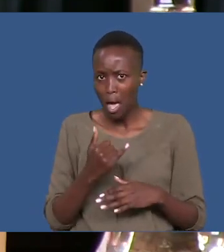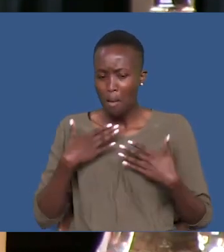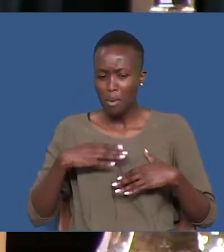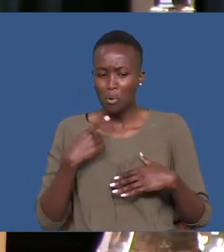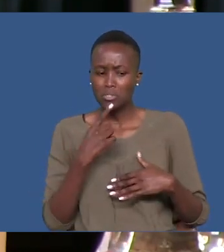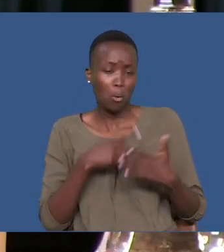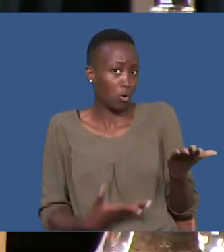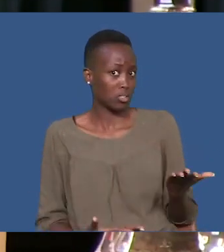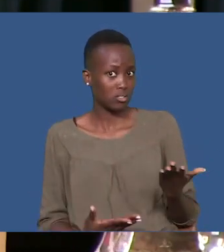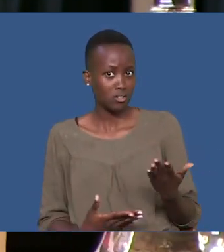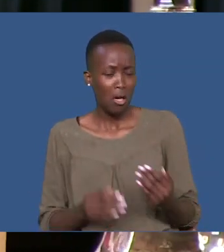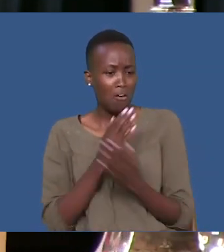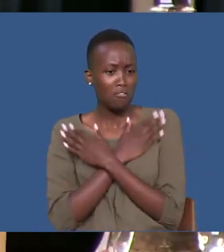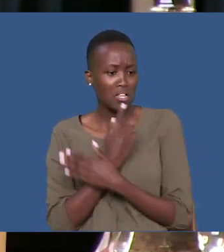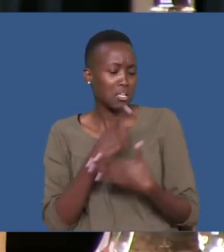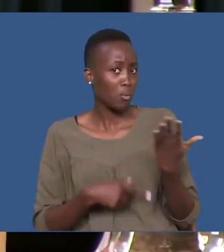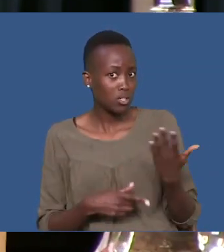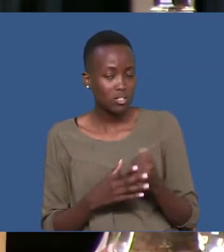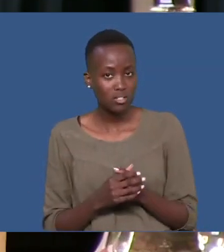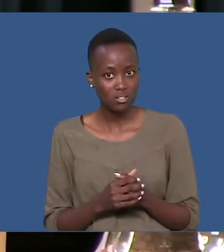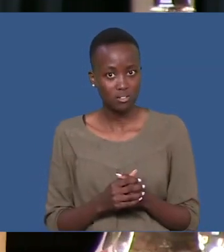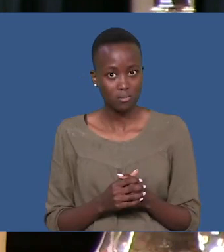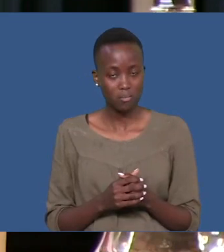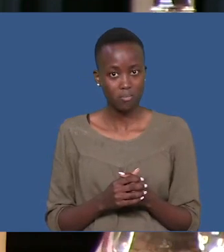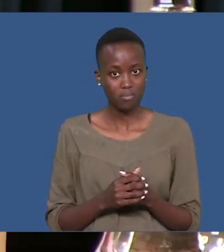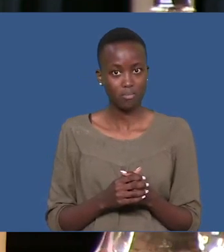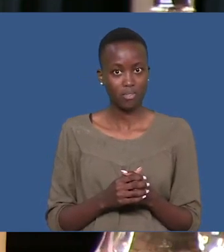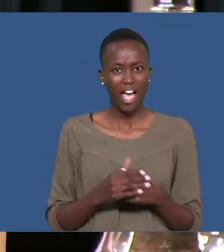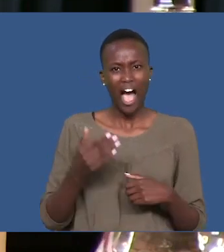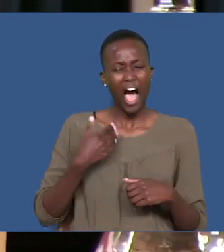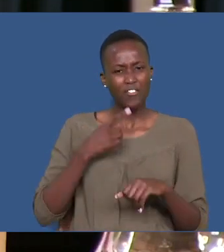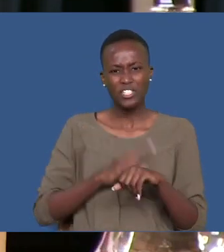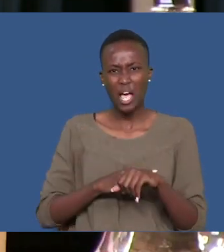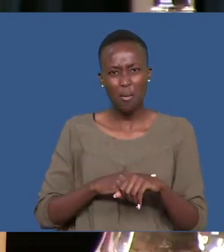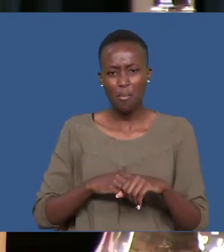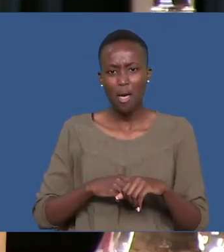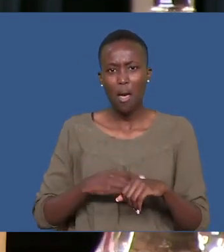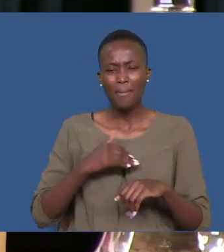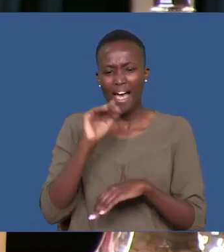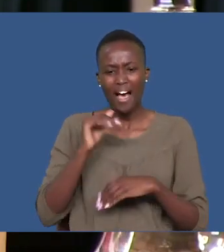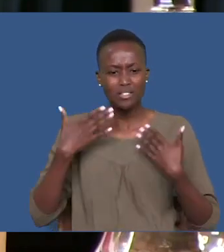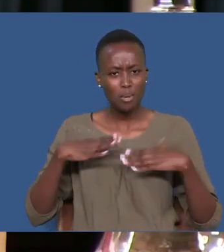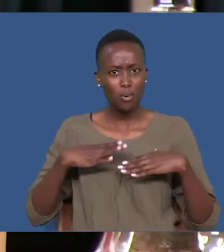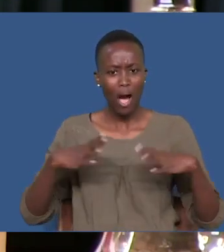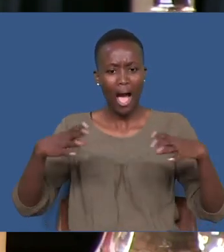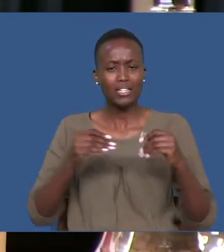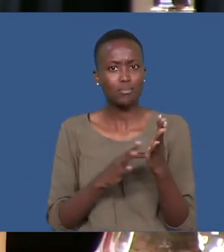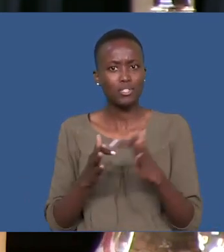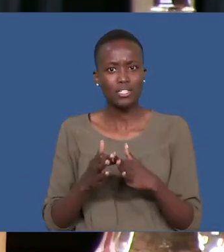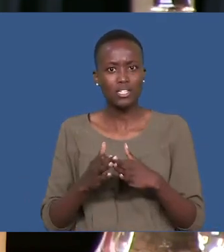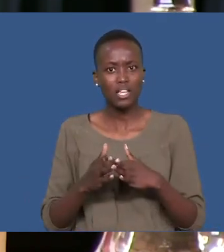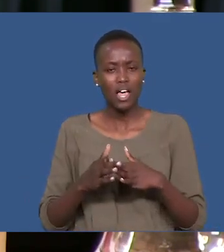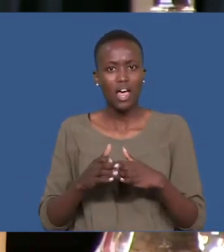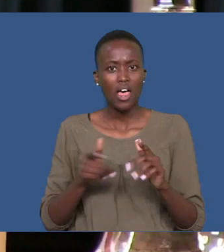schools, others will see their friends rushing for the altar call, and they would run along because they don't want to be left behind. That is